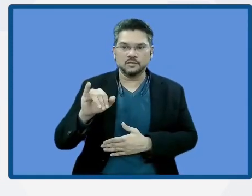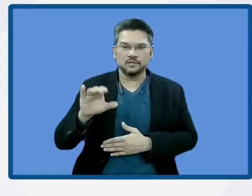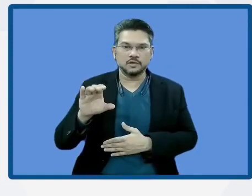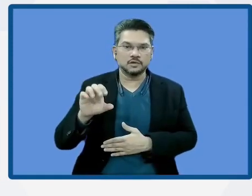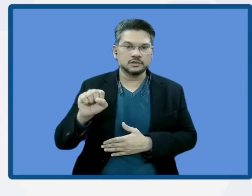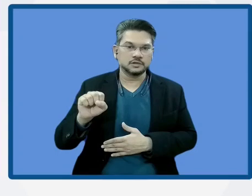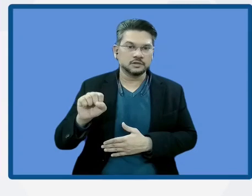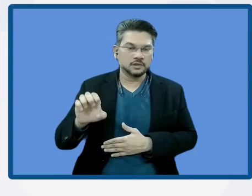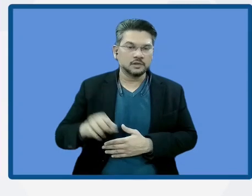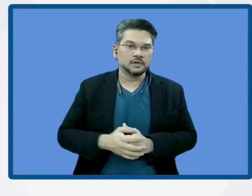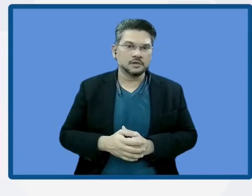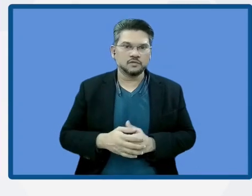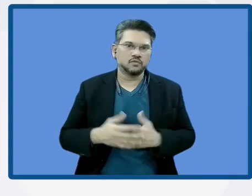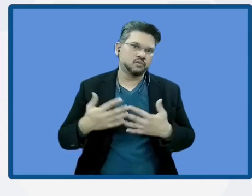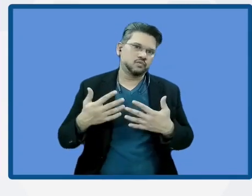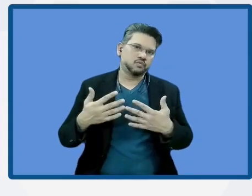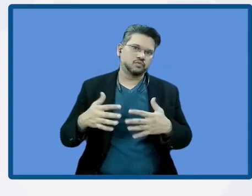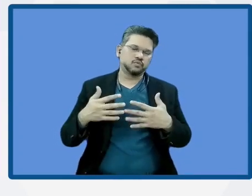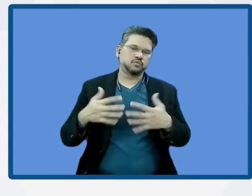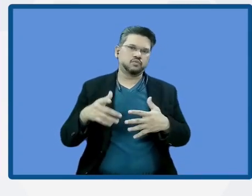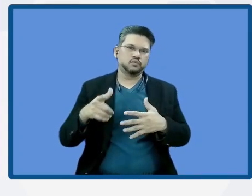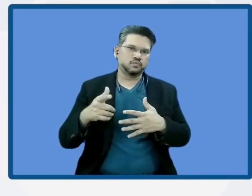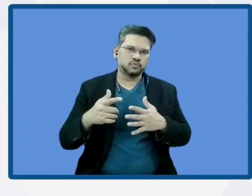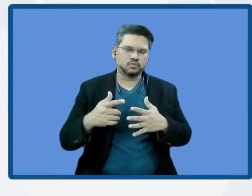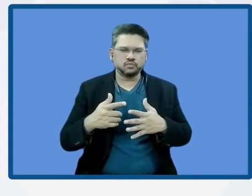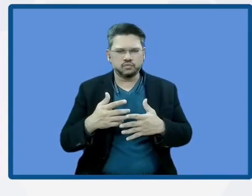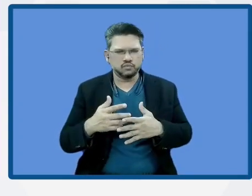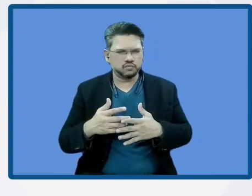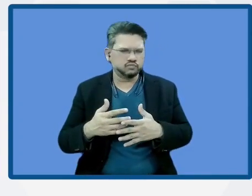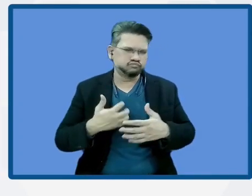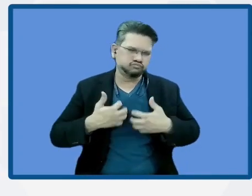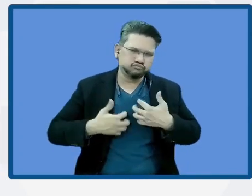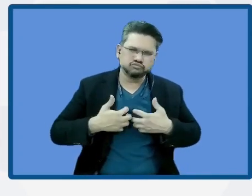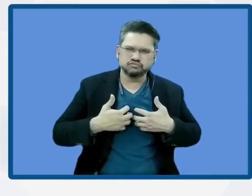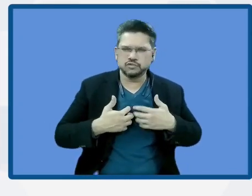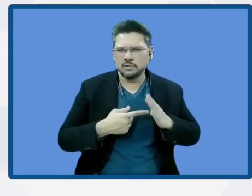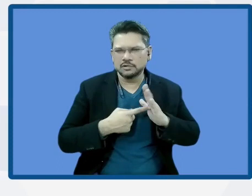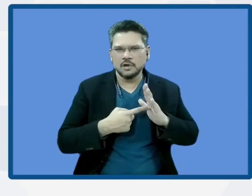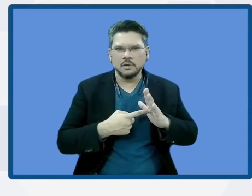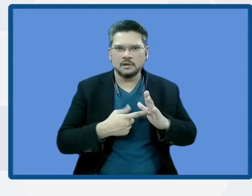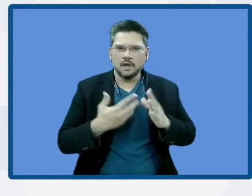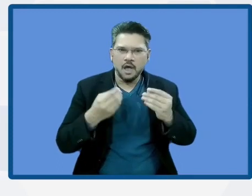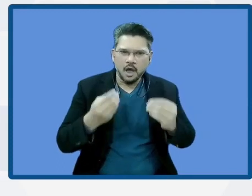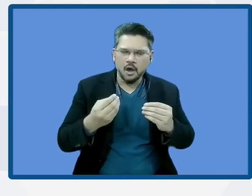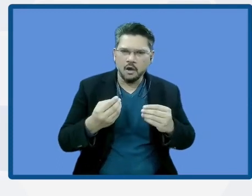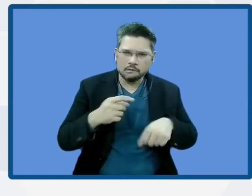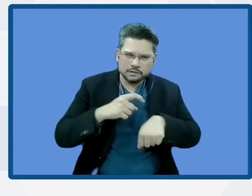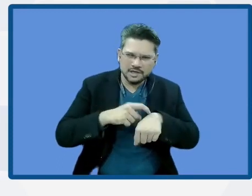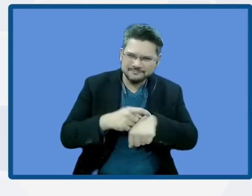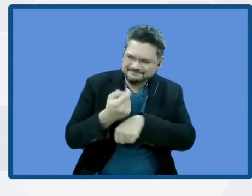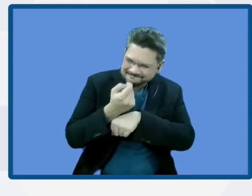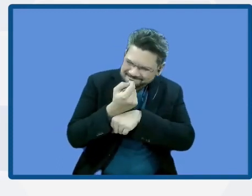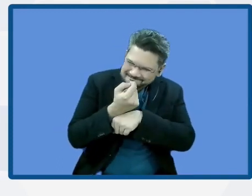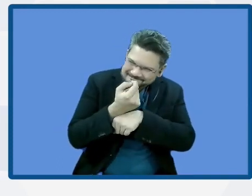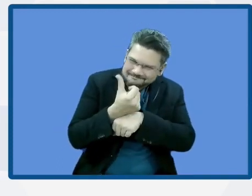You have shared a very interesting example, how these very few seconds that you mentioned, that might make the difference